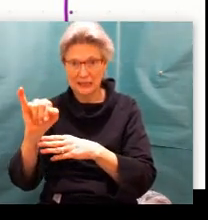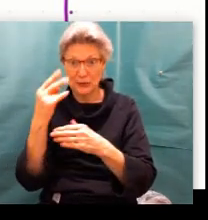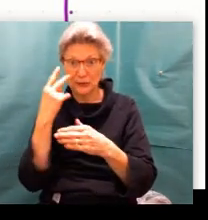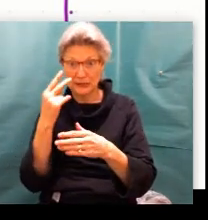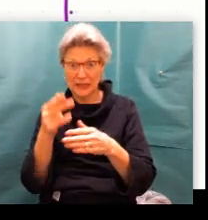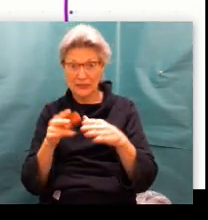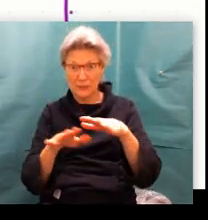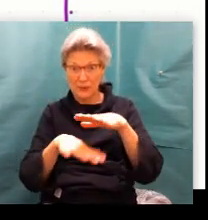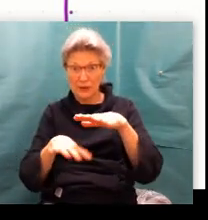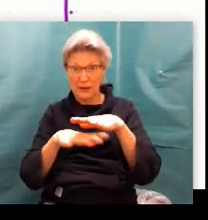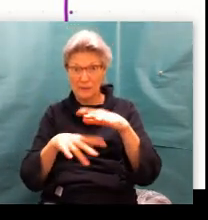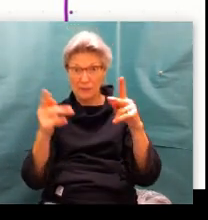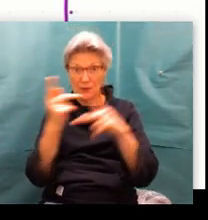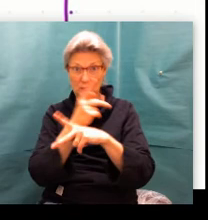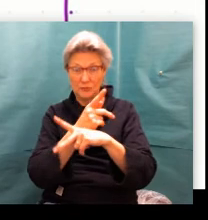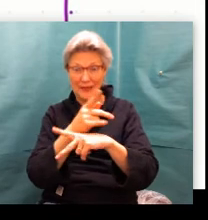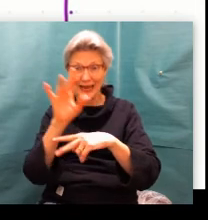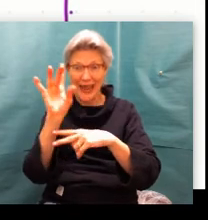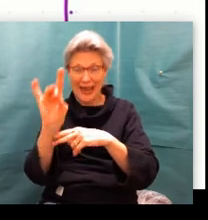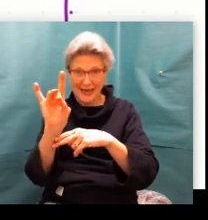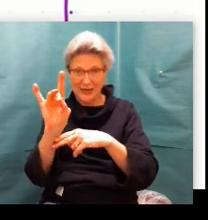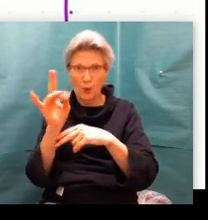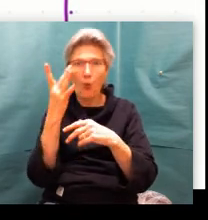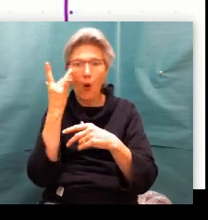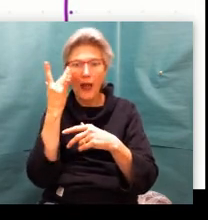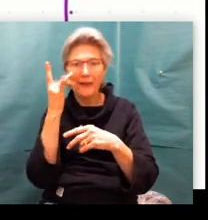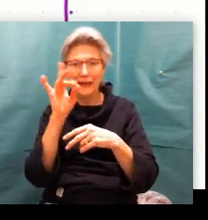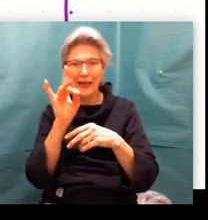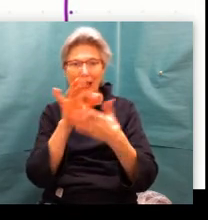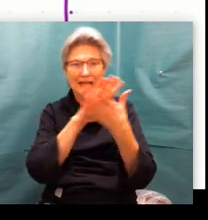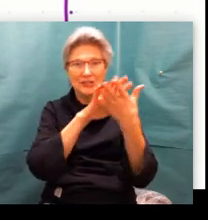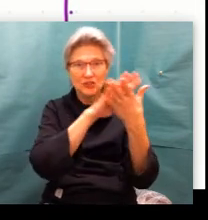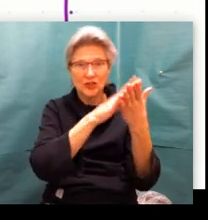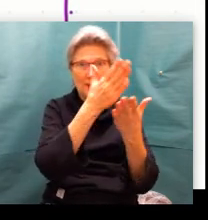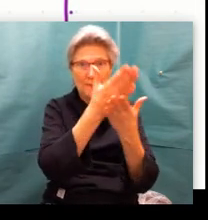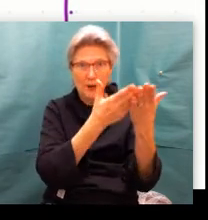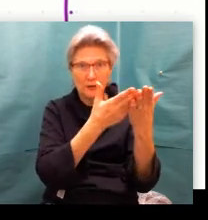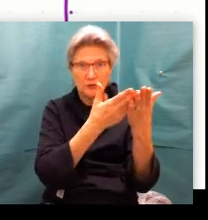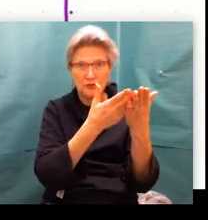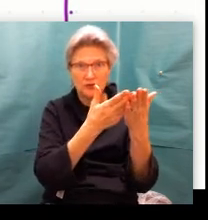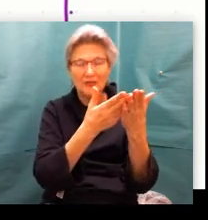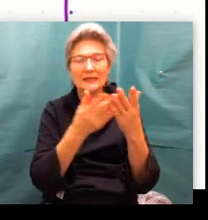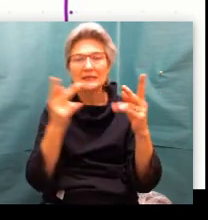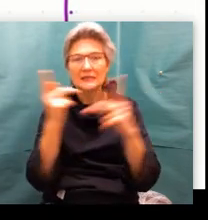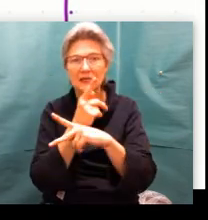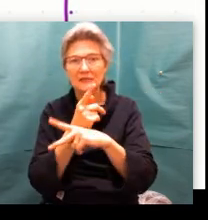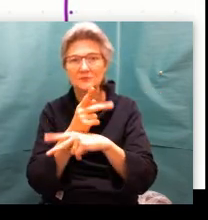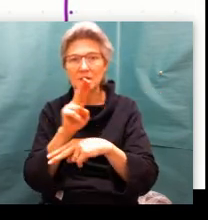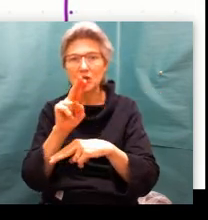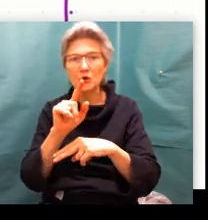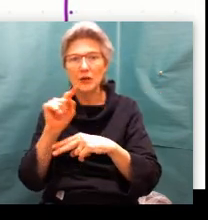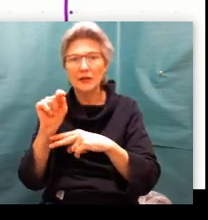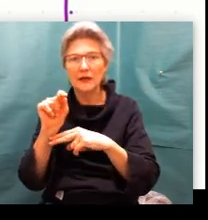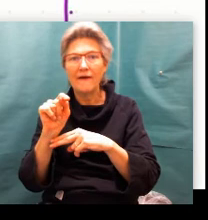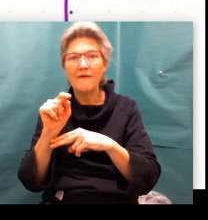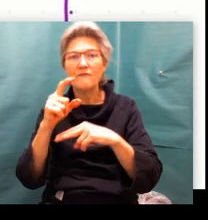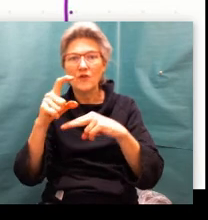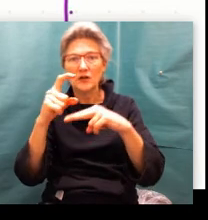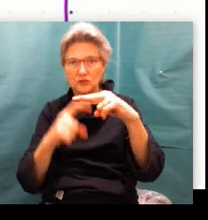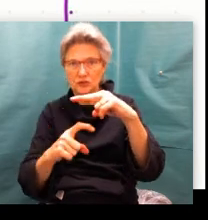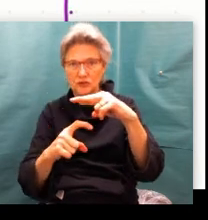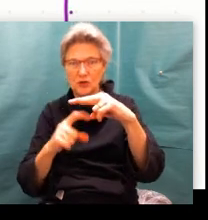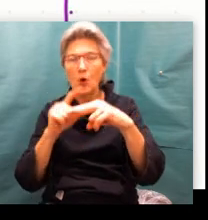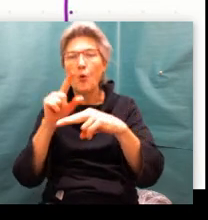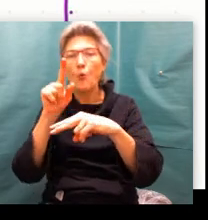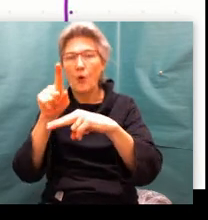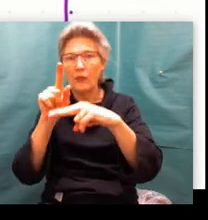I multiplied 8 because there's 8 shaded in parts, the whole number 8, times my unit fraction of 1/3 to get